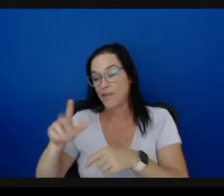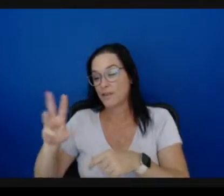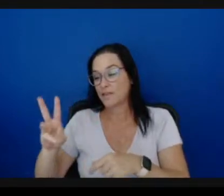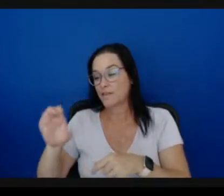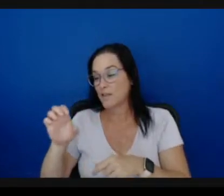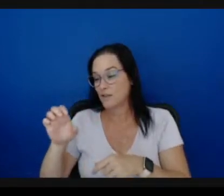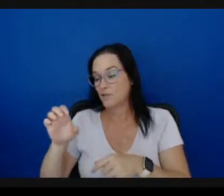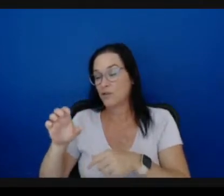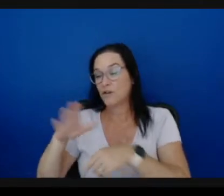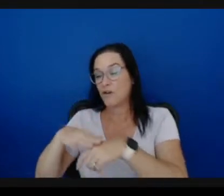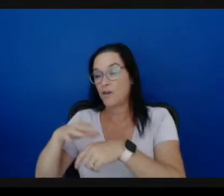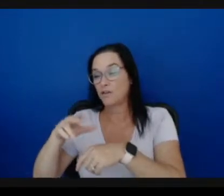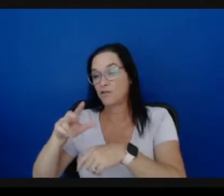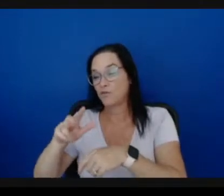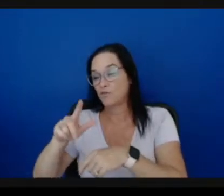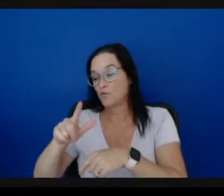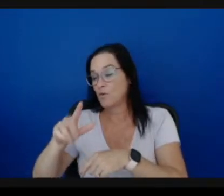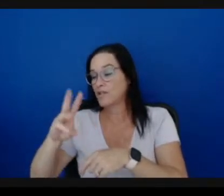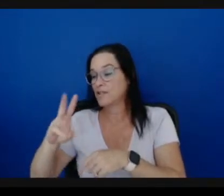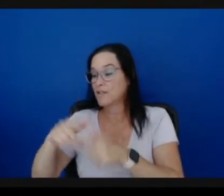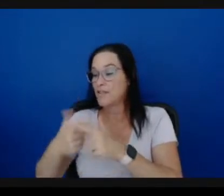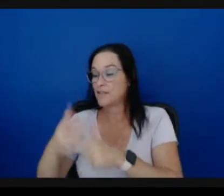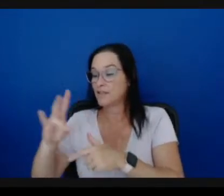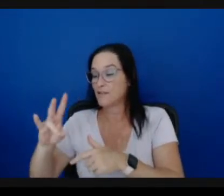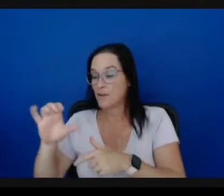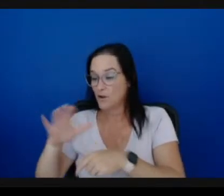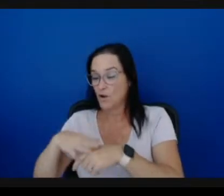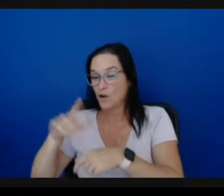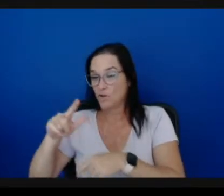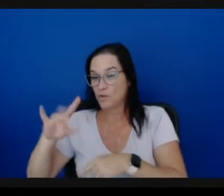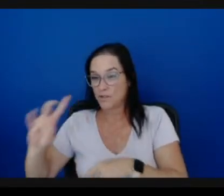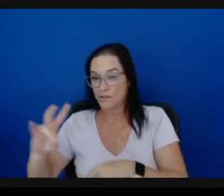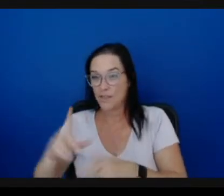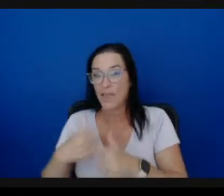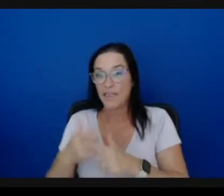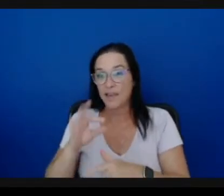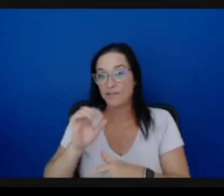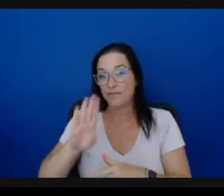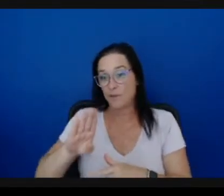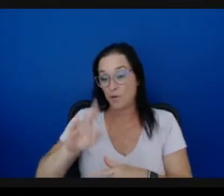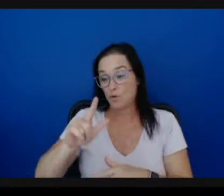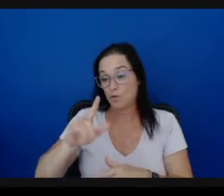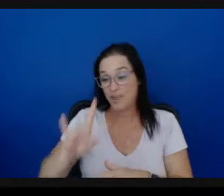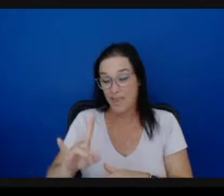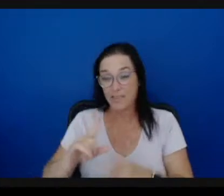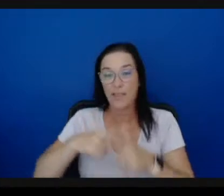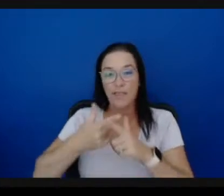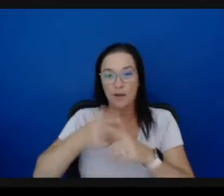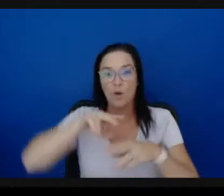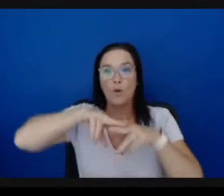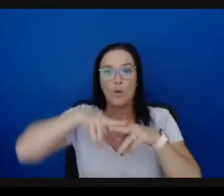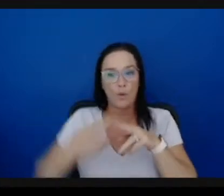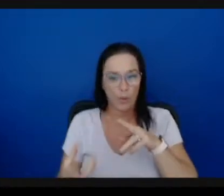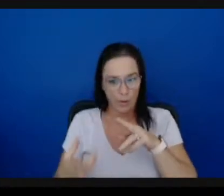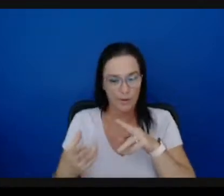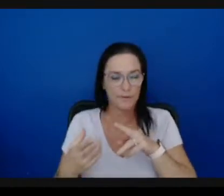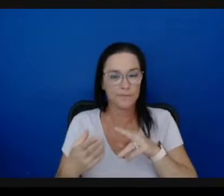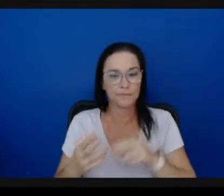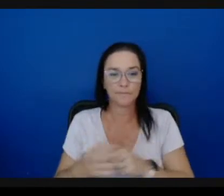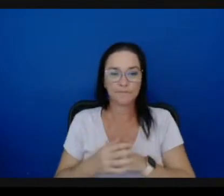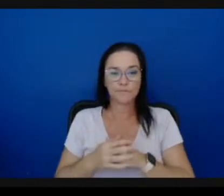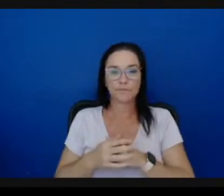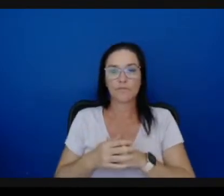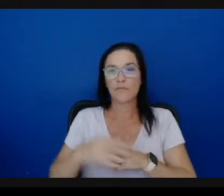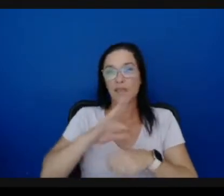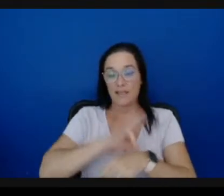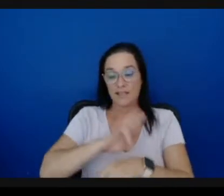on the 27th. Early on February 28, the frequency of earthquakes dropped off sharply, and at